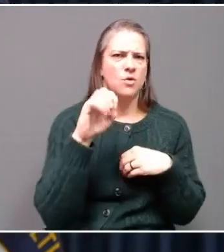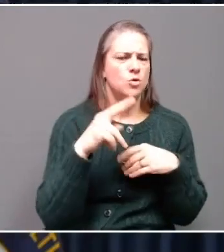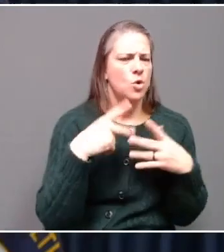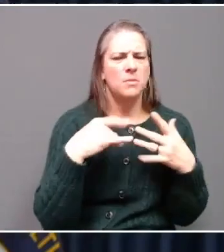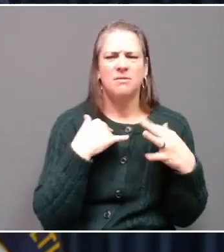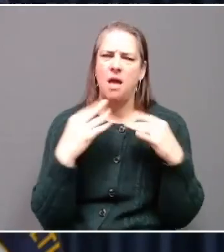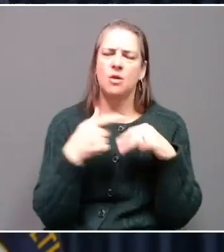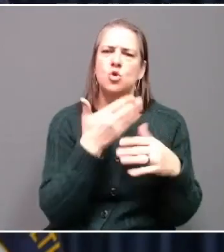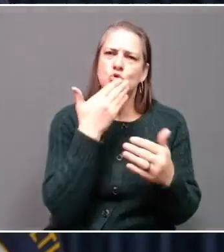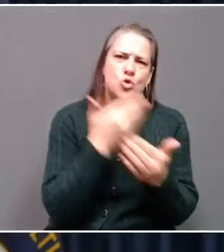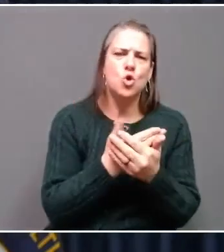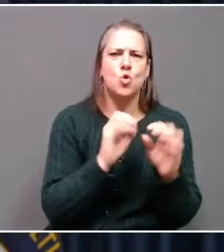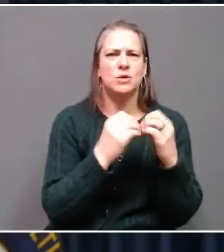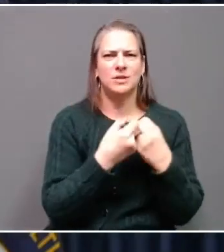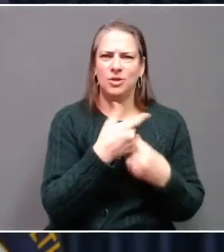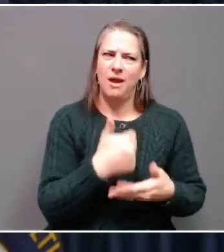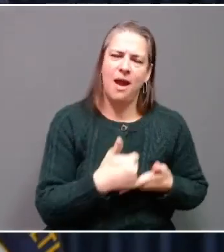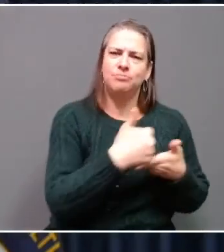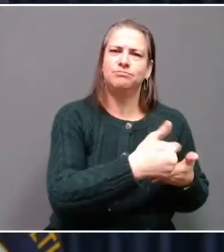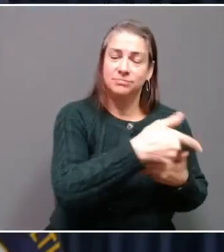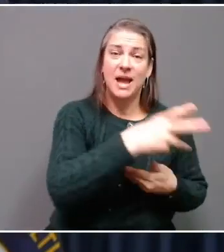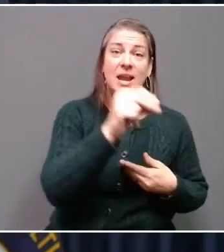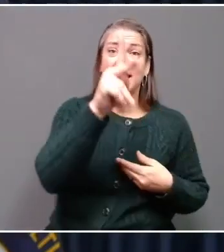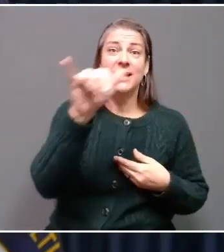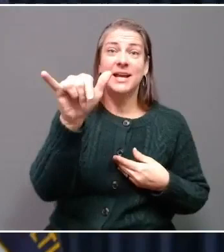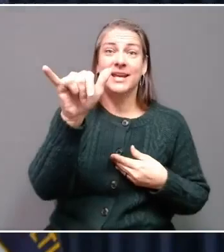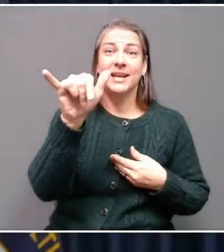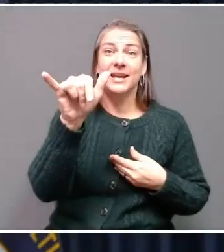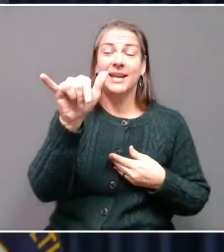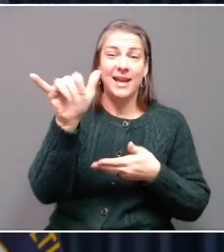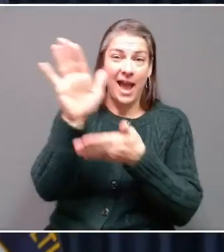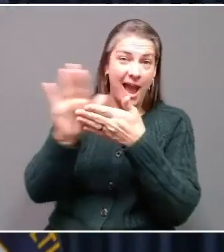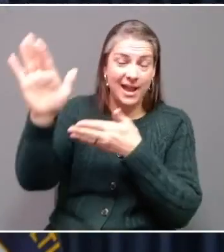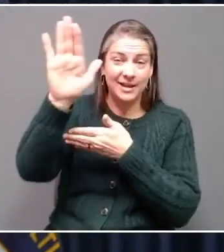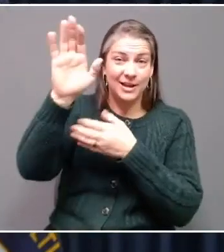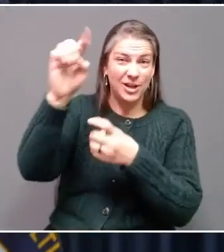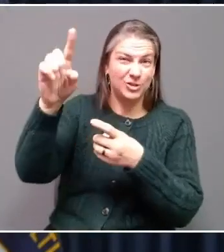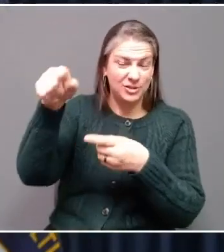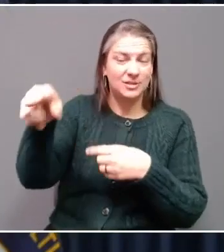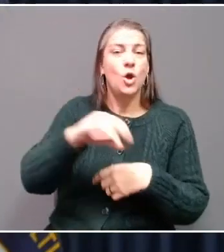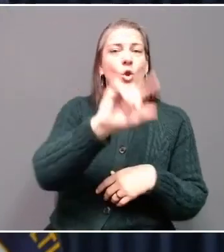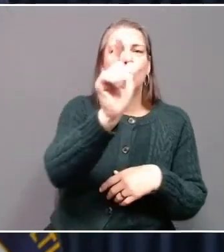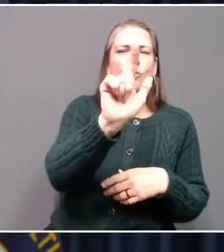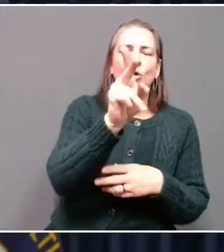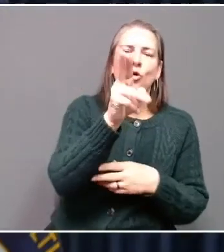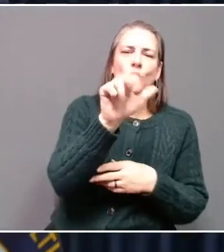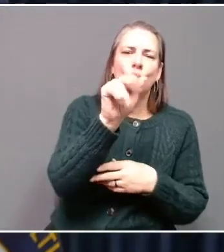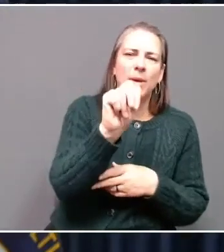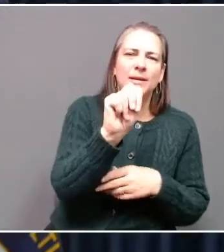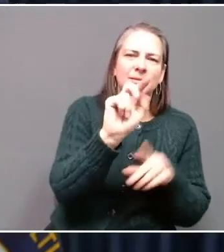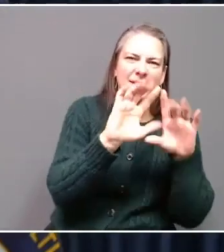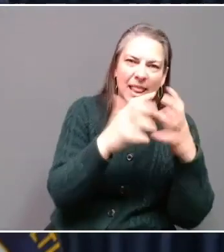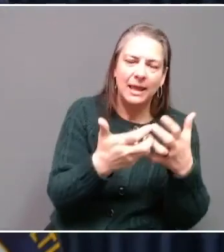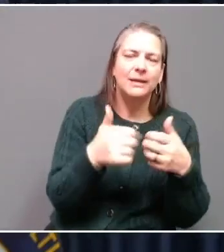work. Also, the Kentucky Higher Education Assistance Authority, the Louisville Urban League, where our very first head of Everybody Counts just